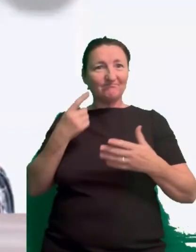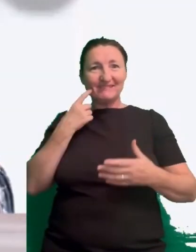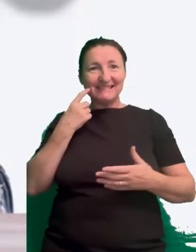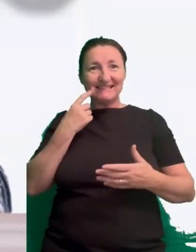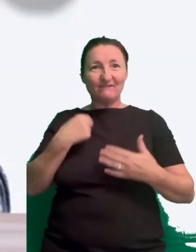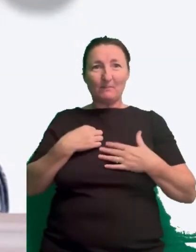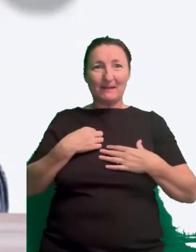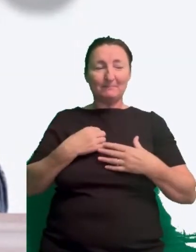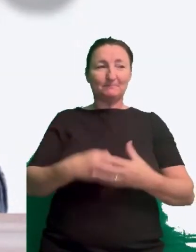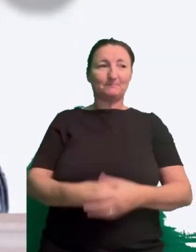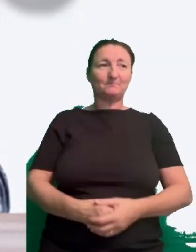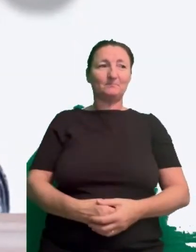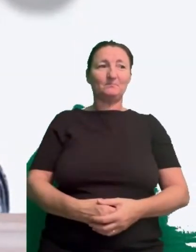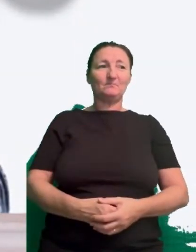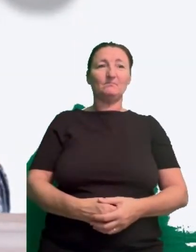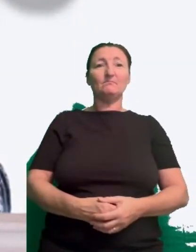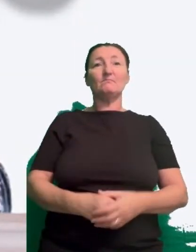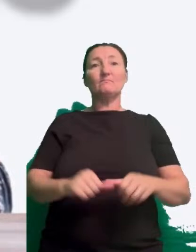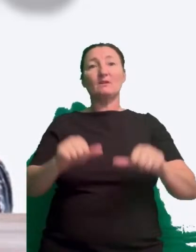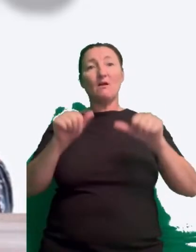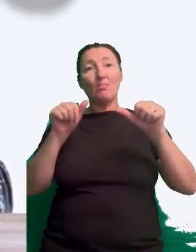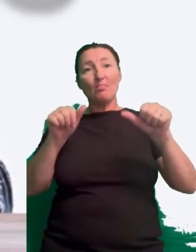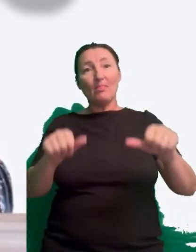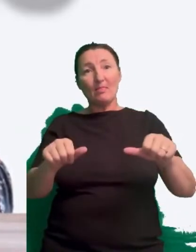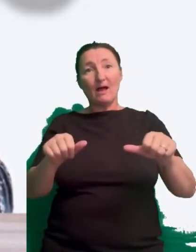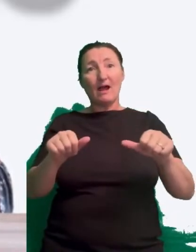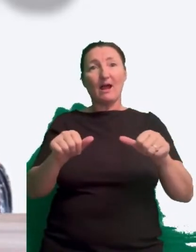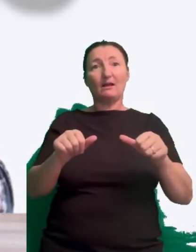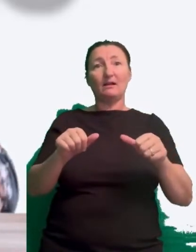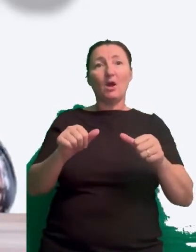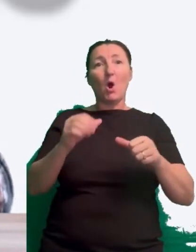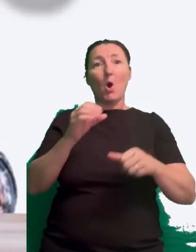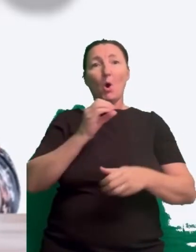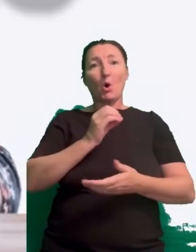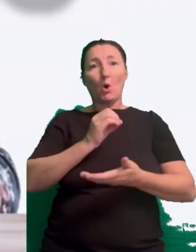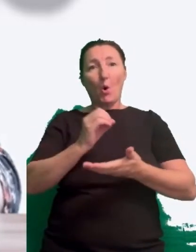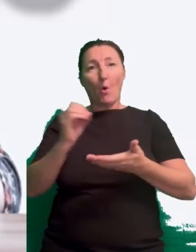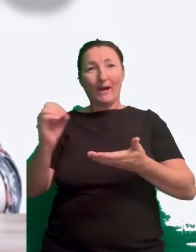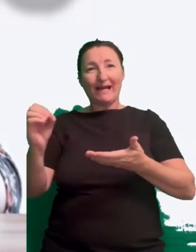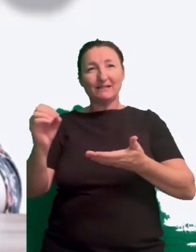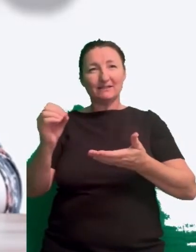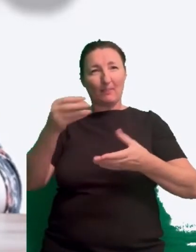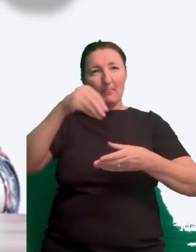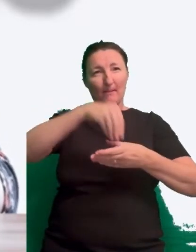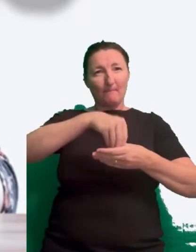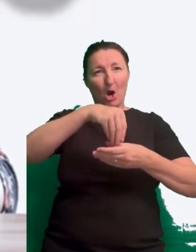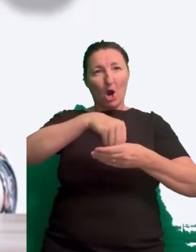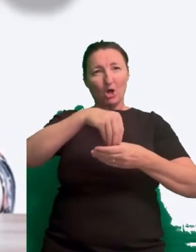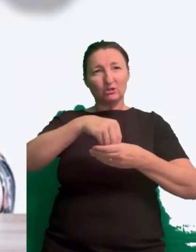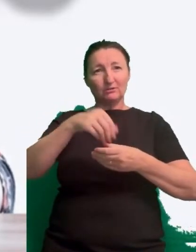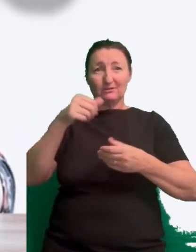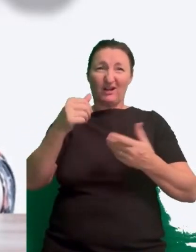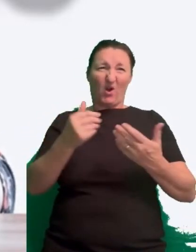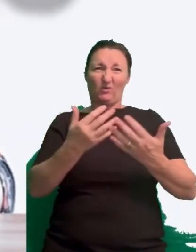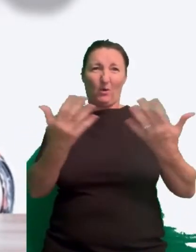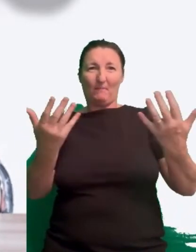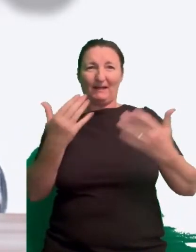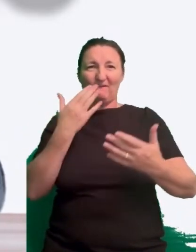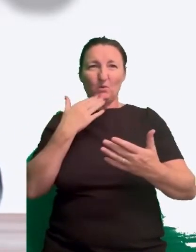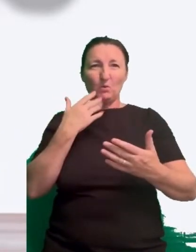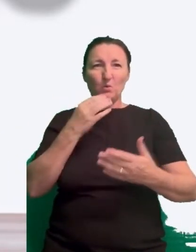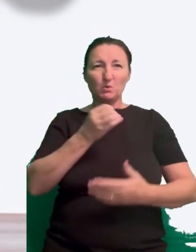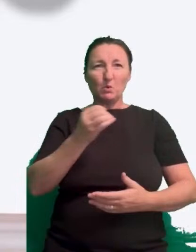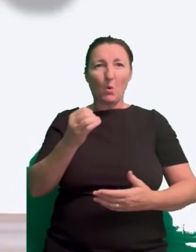easily. Then when it comes to dealing with coins, I know not many people use coins, but you still might need it for parking and